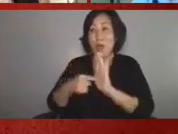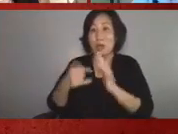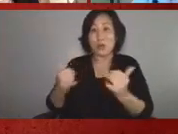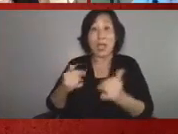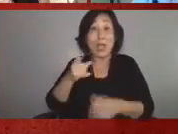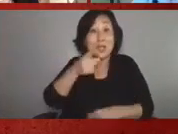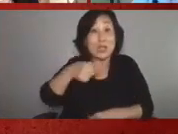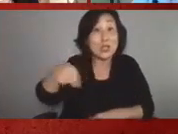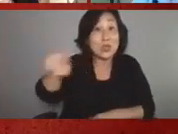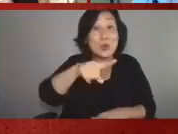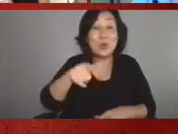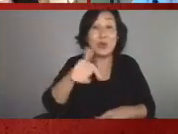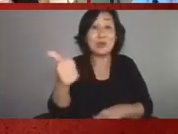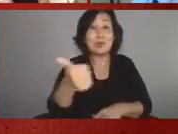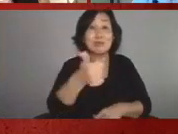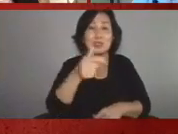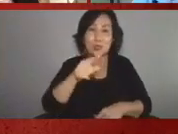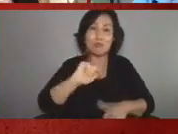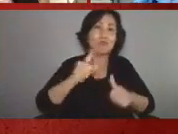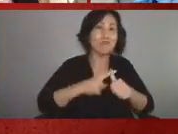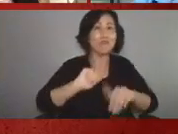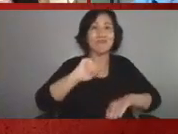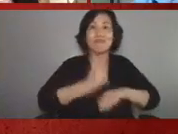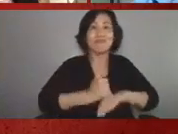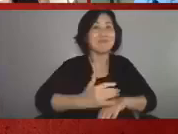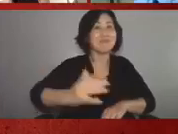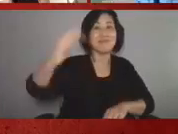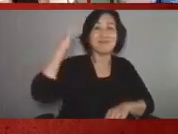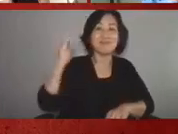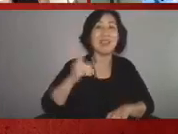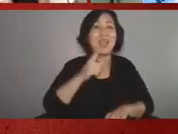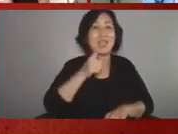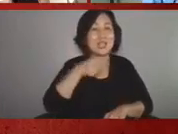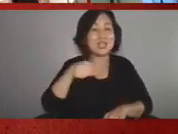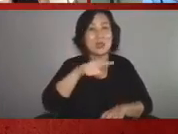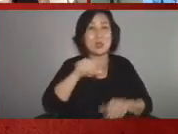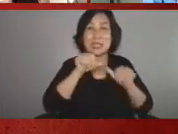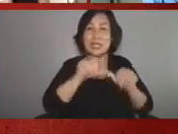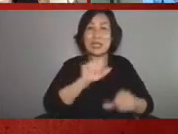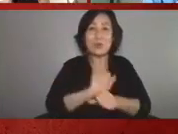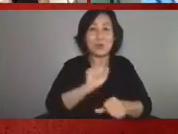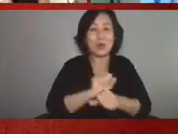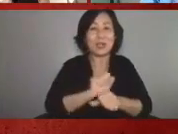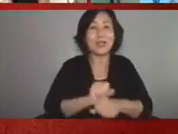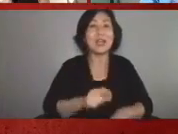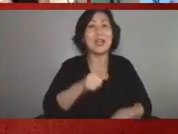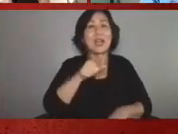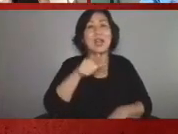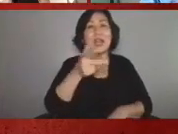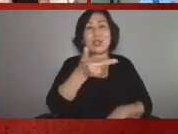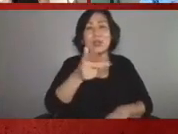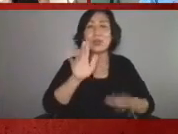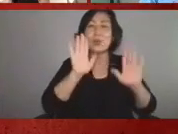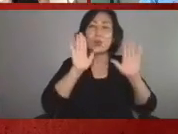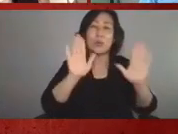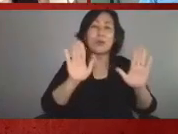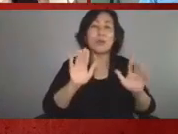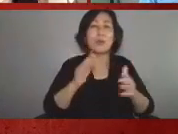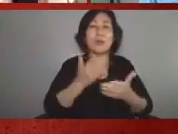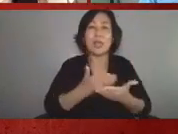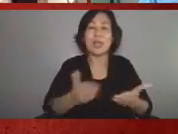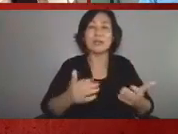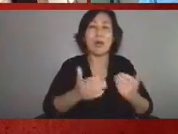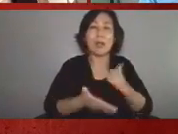the pioneers of it. And you know, you keep working, and you know, you do so much for the Asian